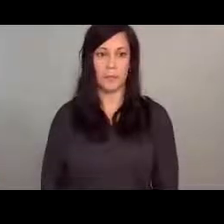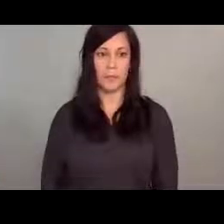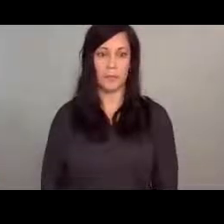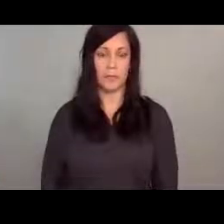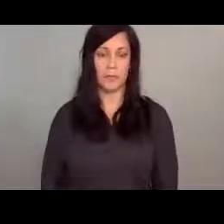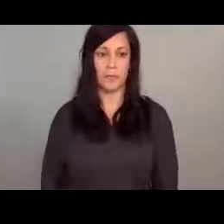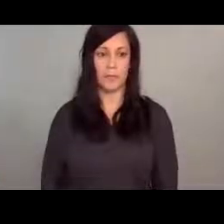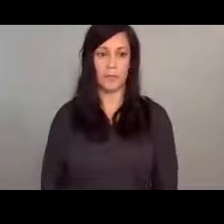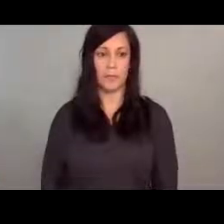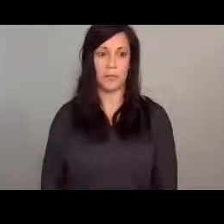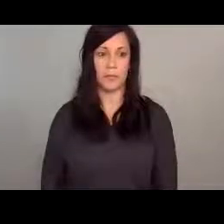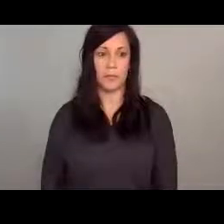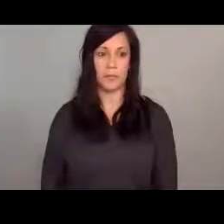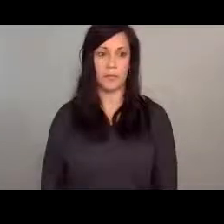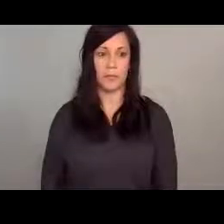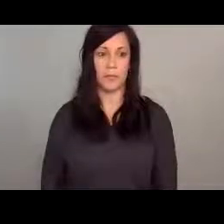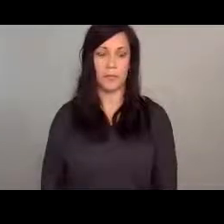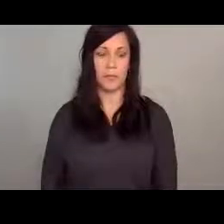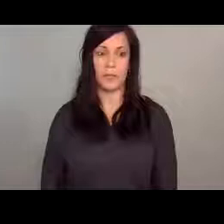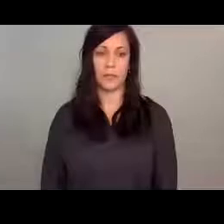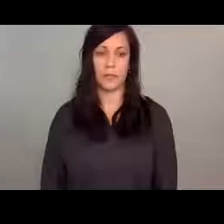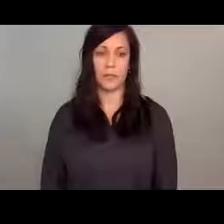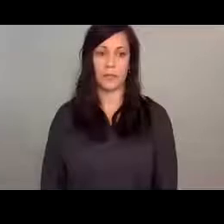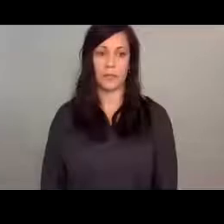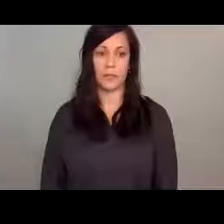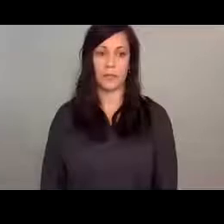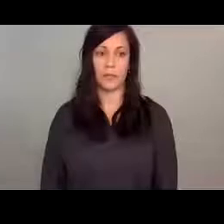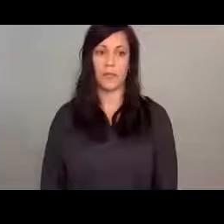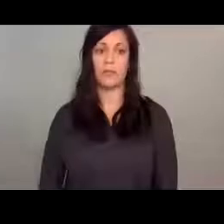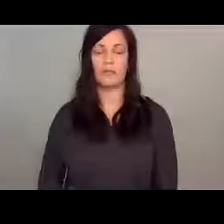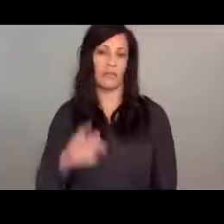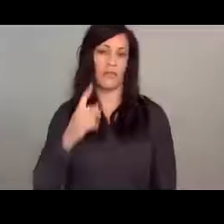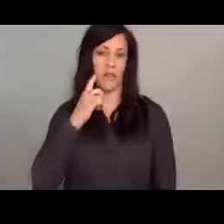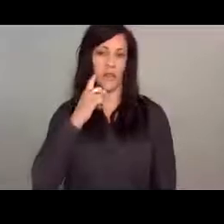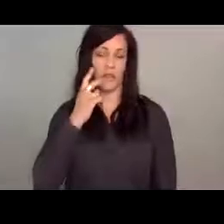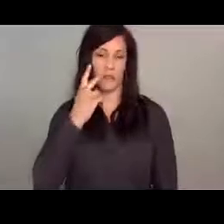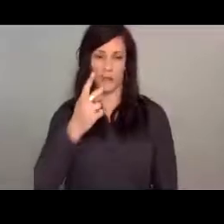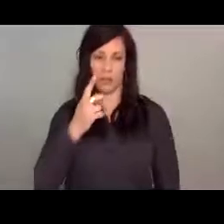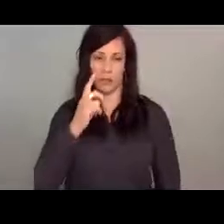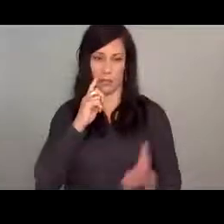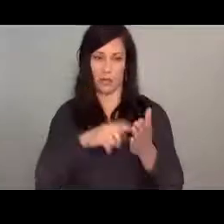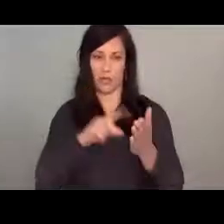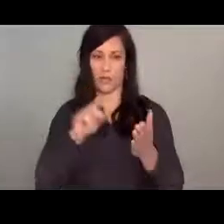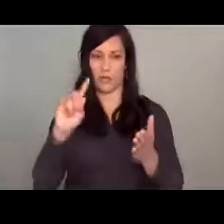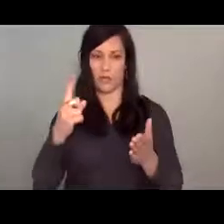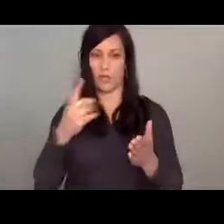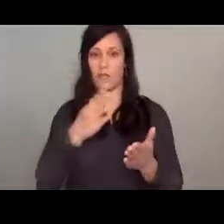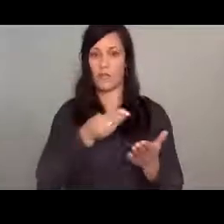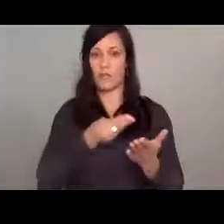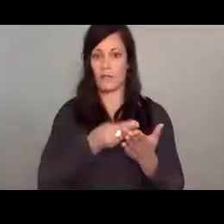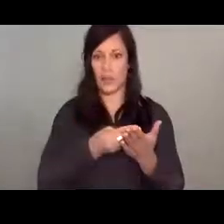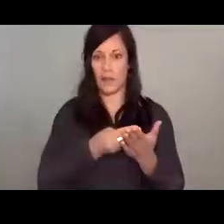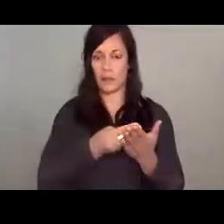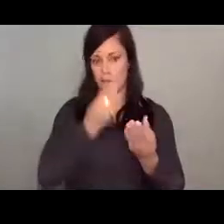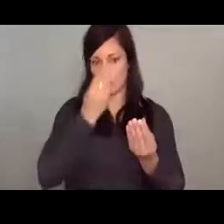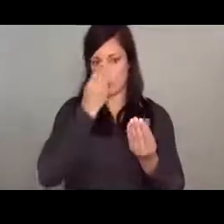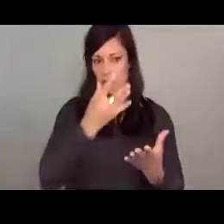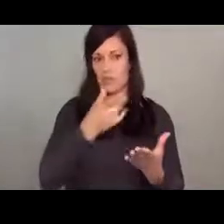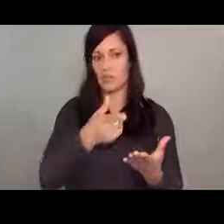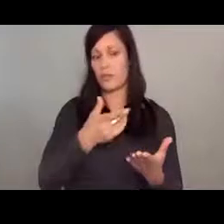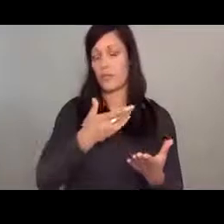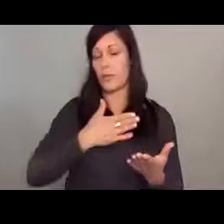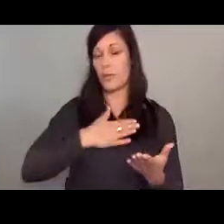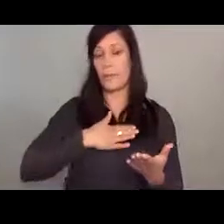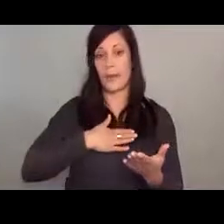And what you will see, first of all, is the financial information. So in this imaginary